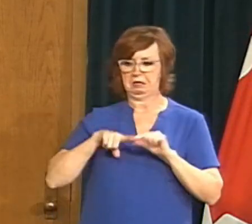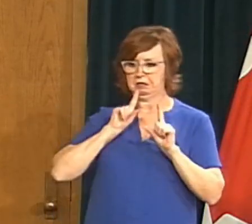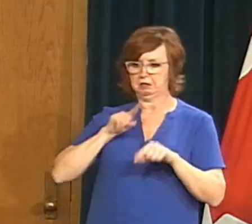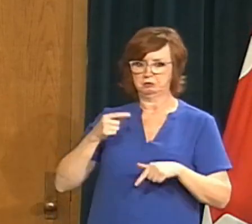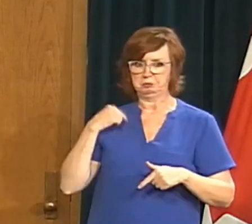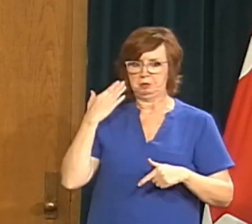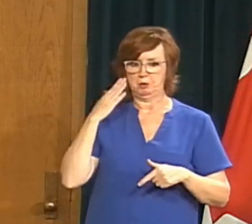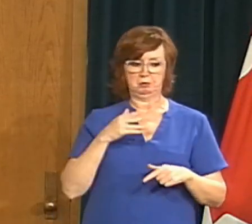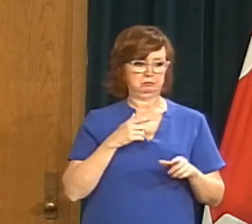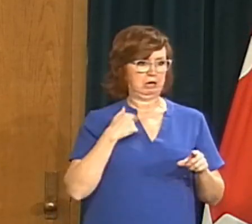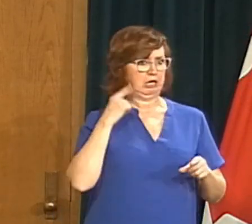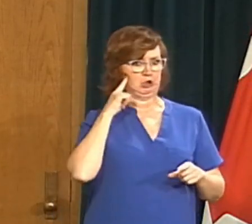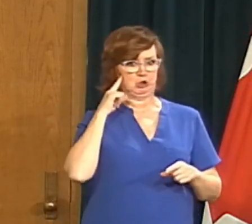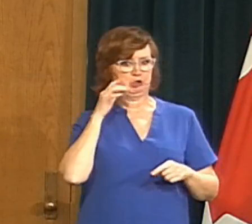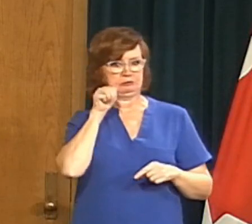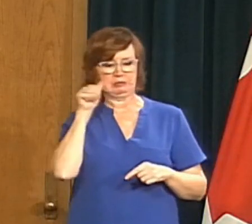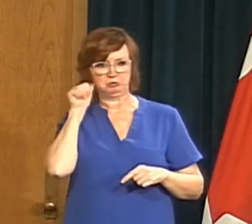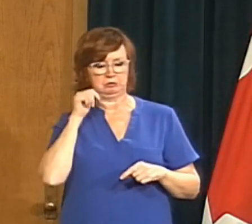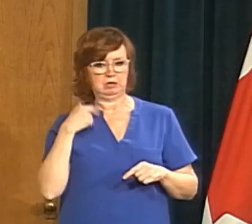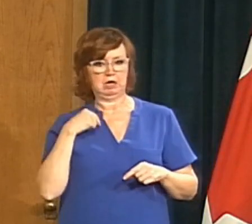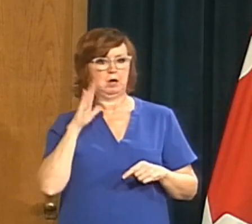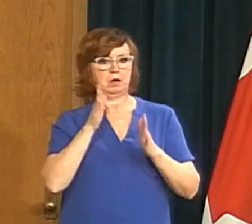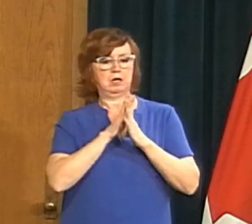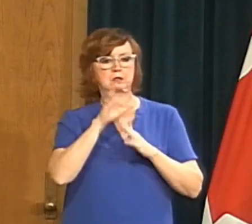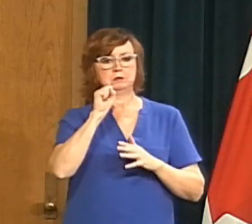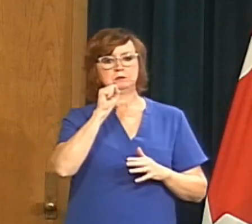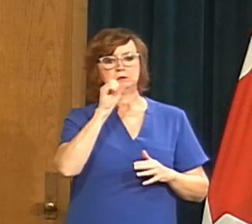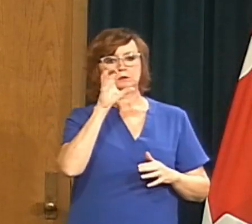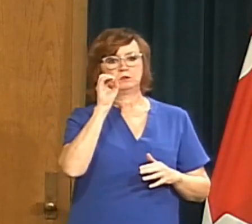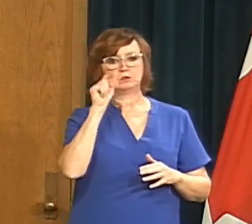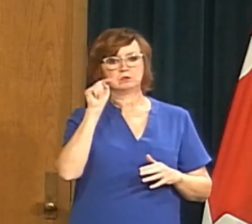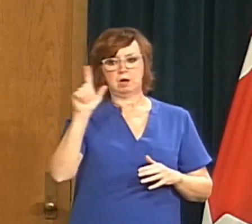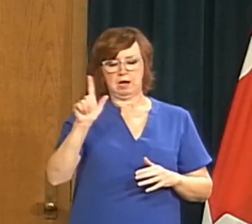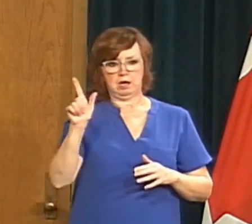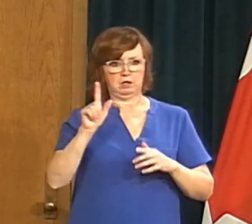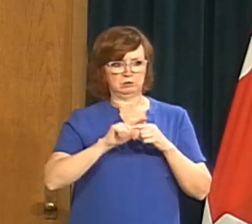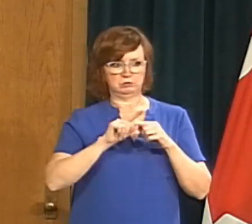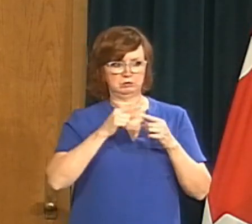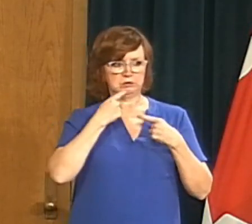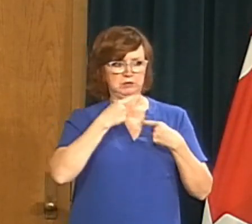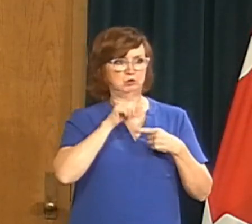I will have to get Scott Livingston to follow up with you either